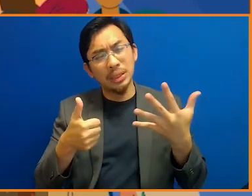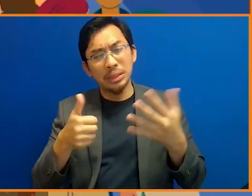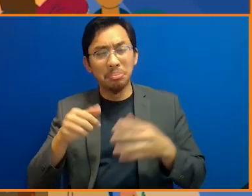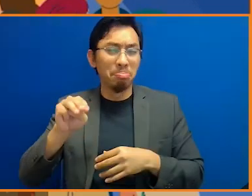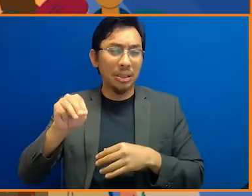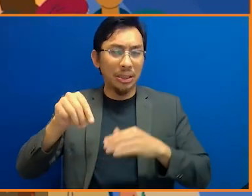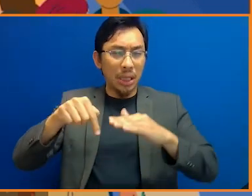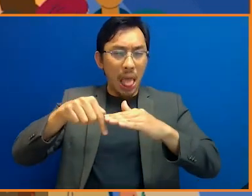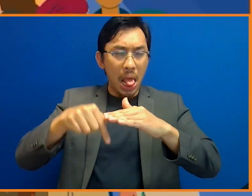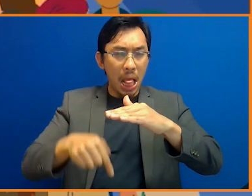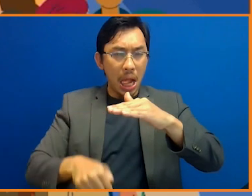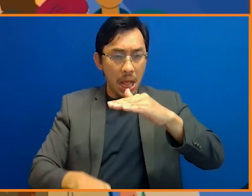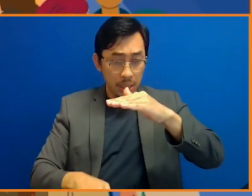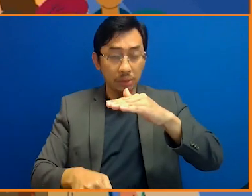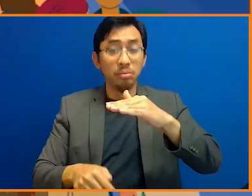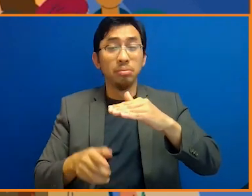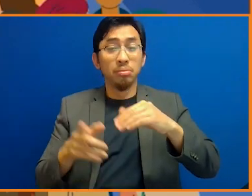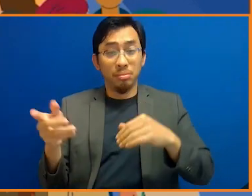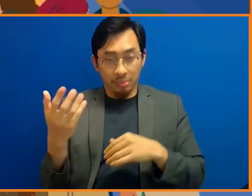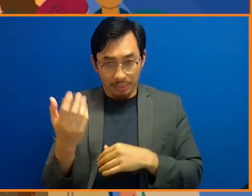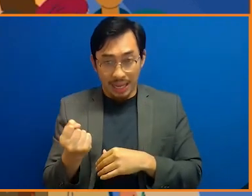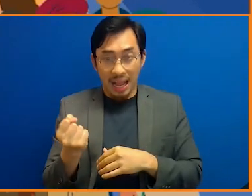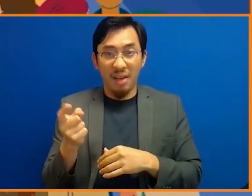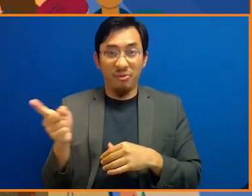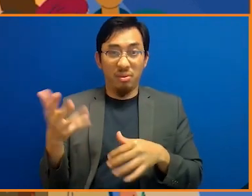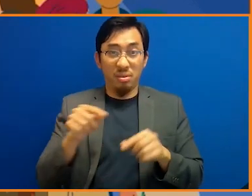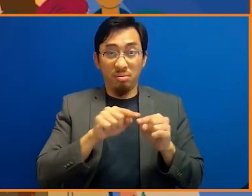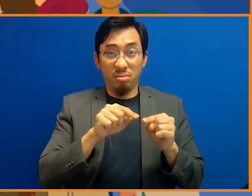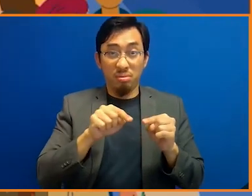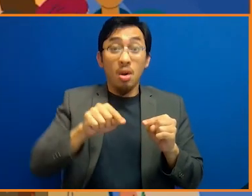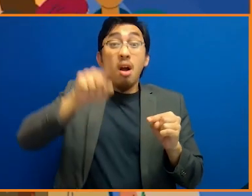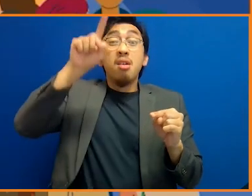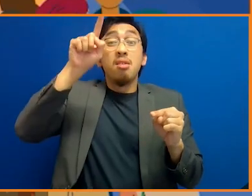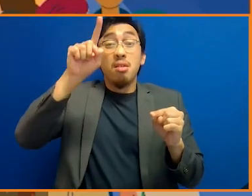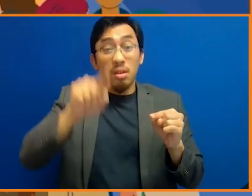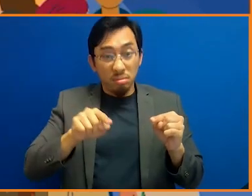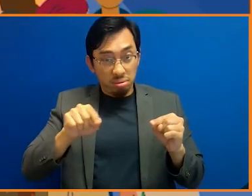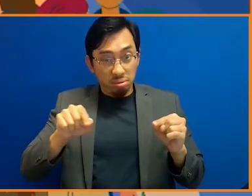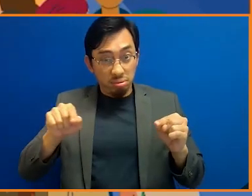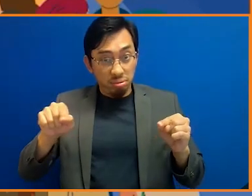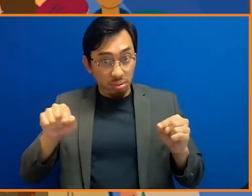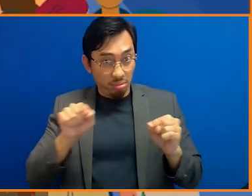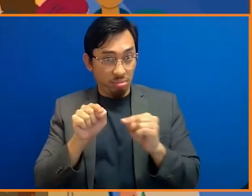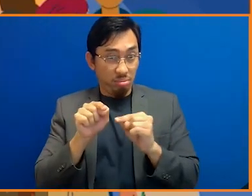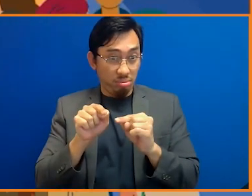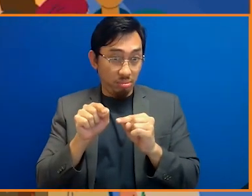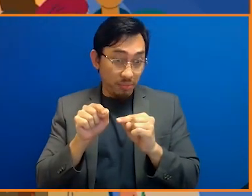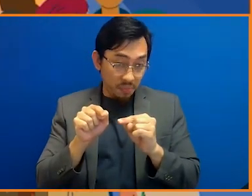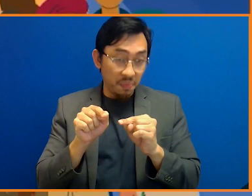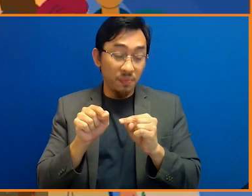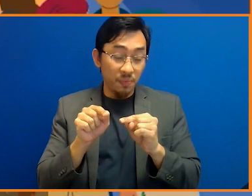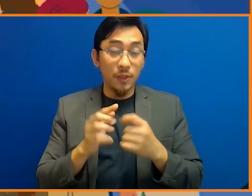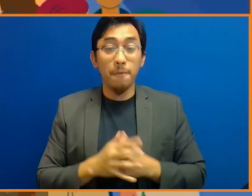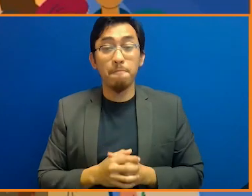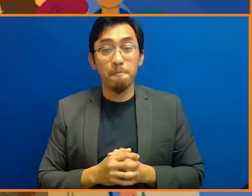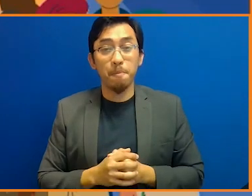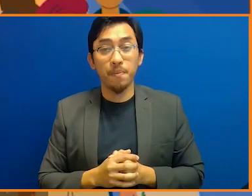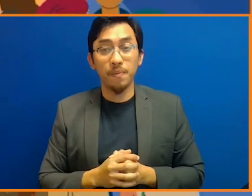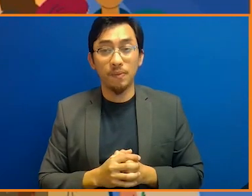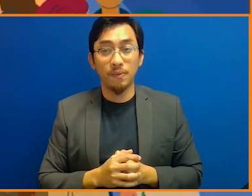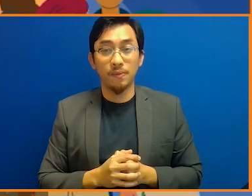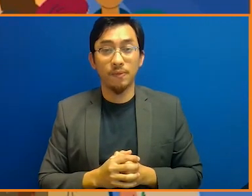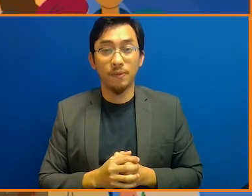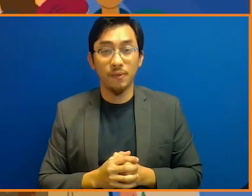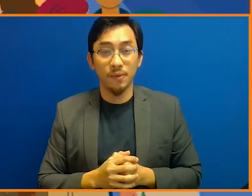7 meter 6 meter tsunami in the deep sea. So that should be very high when it approach inland. So for this one we also